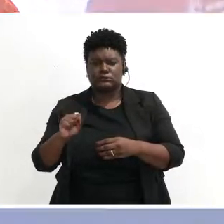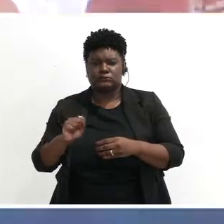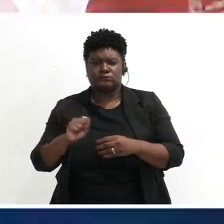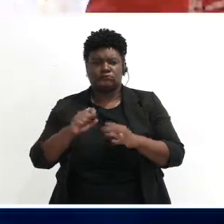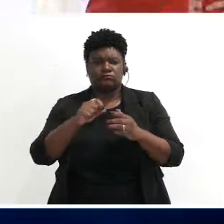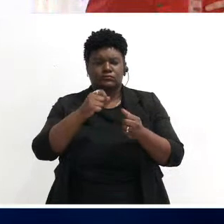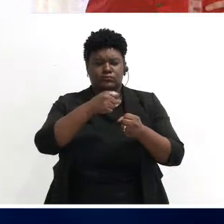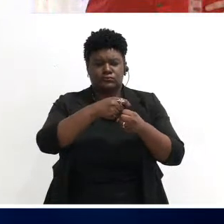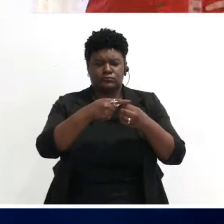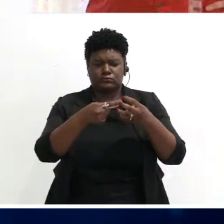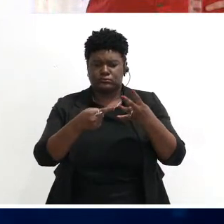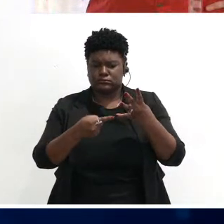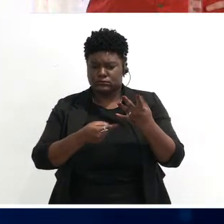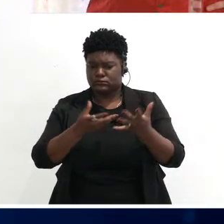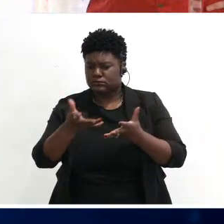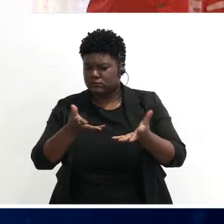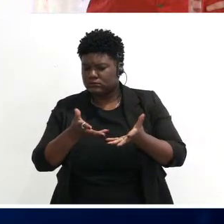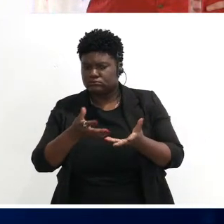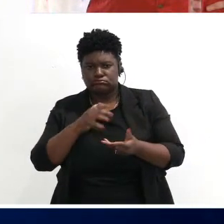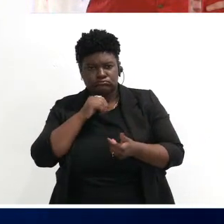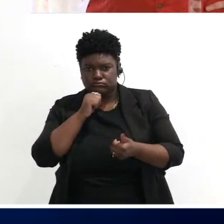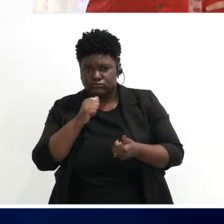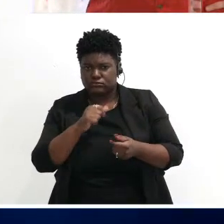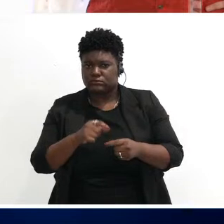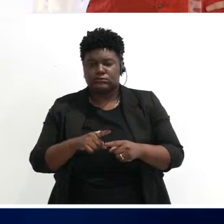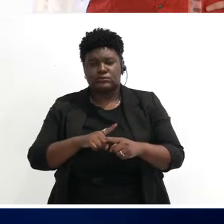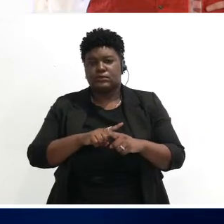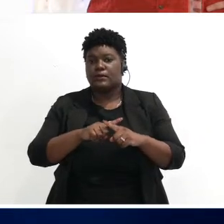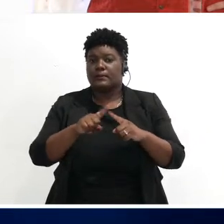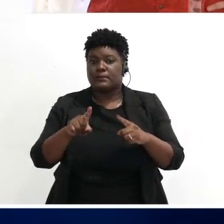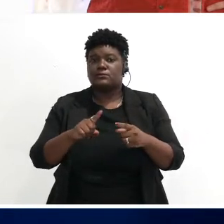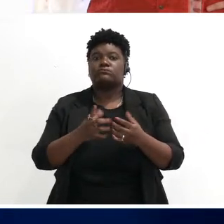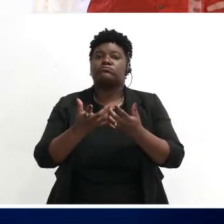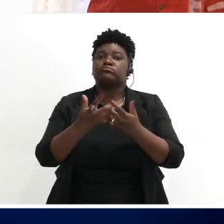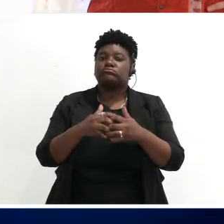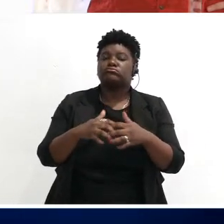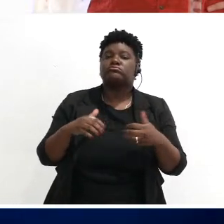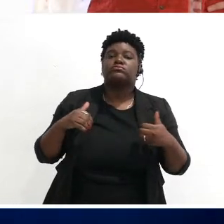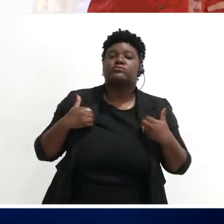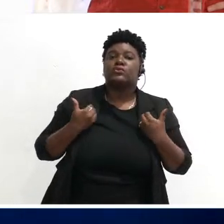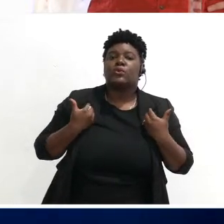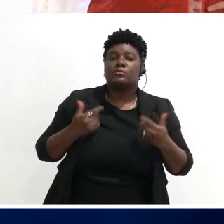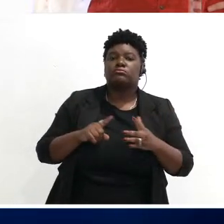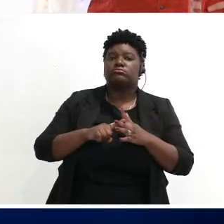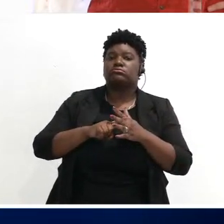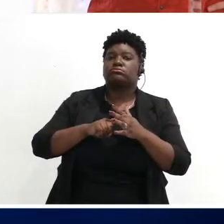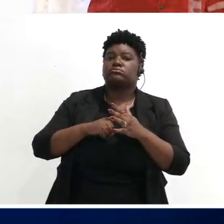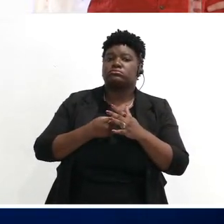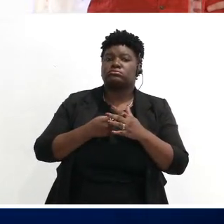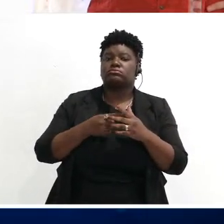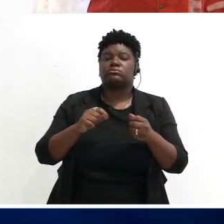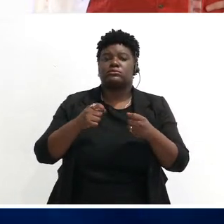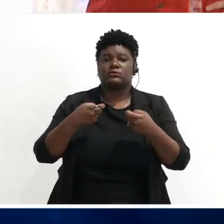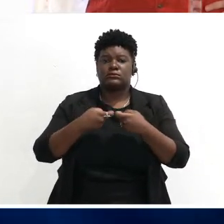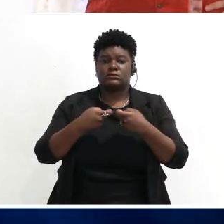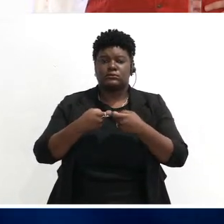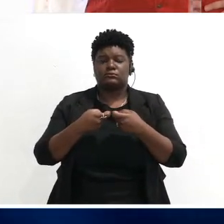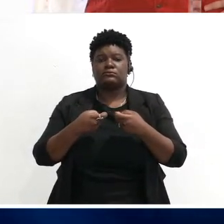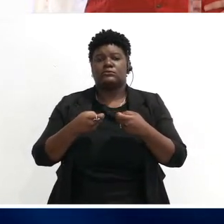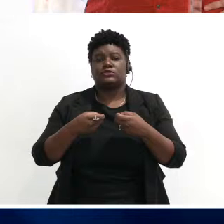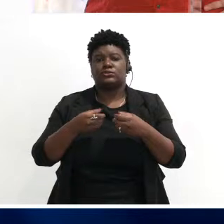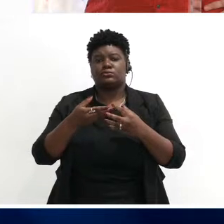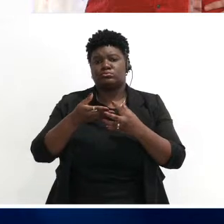it's a relatively young industry, Really semiconductors started in the late 50s,